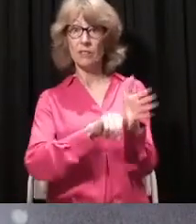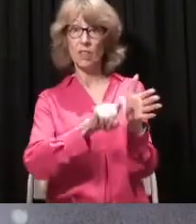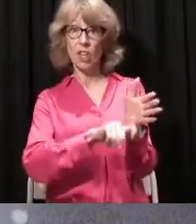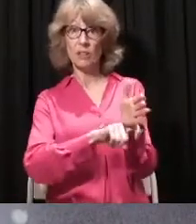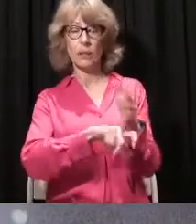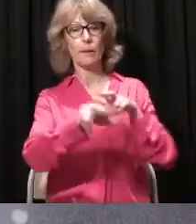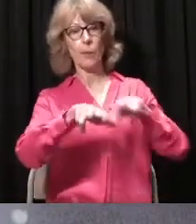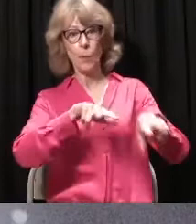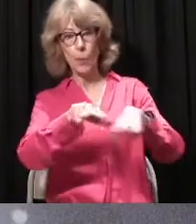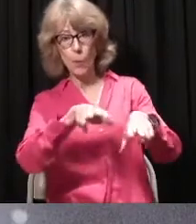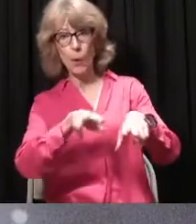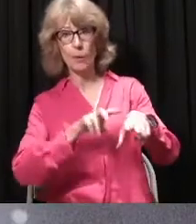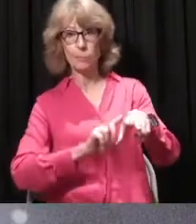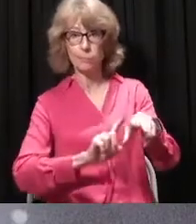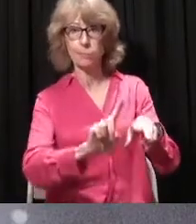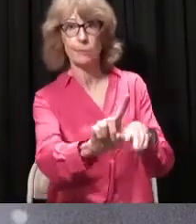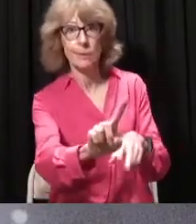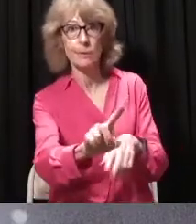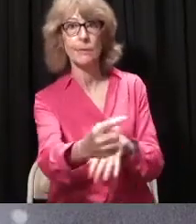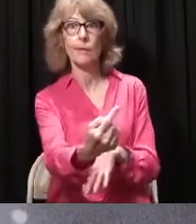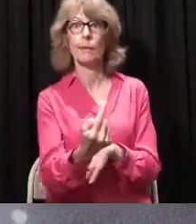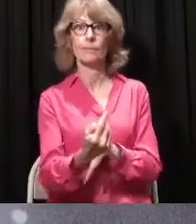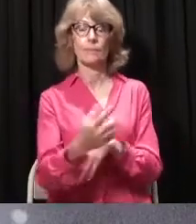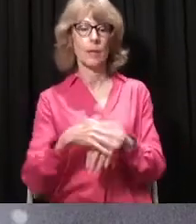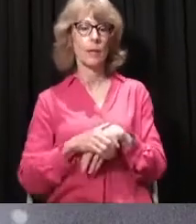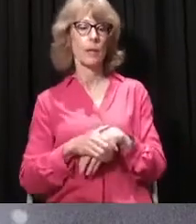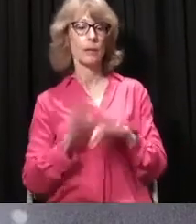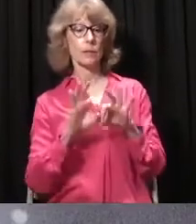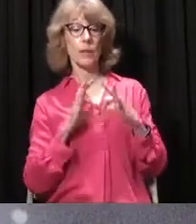a family emotional cost. The guy